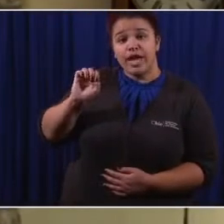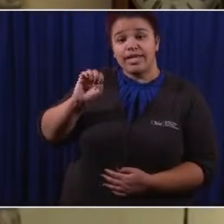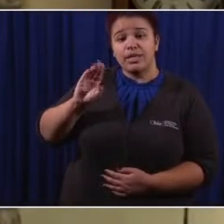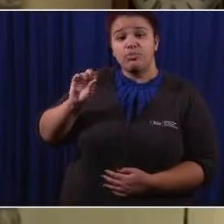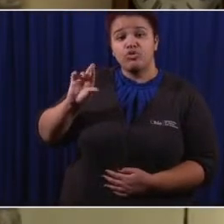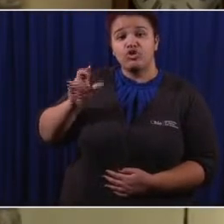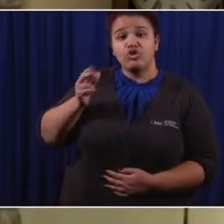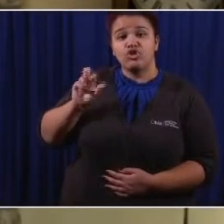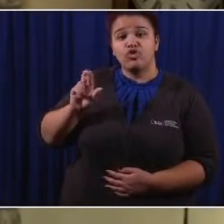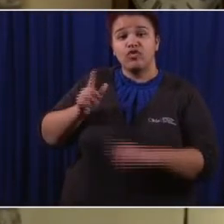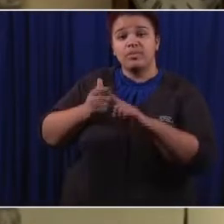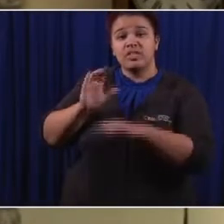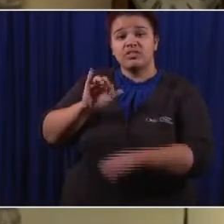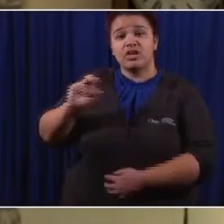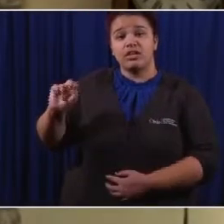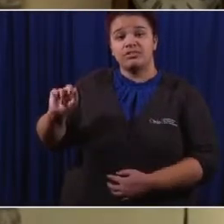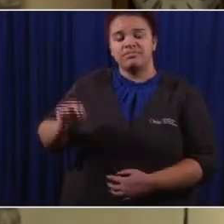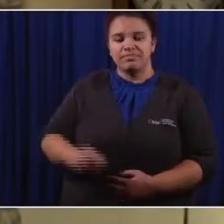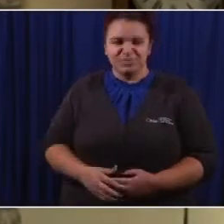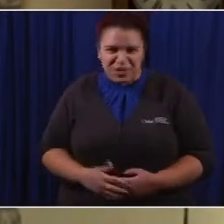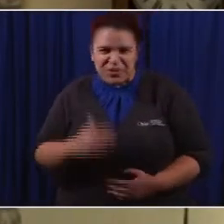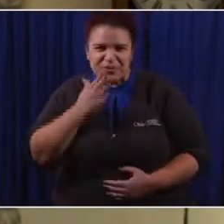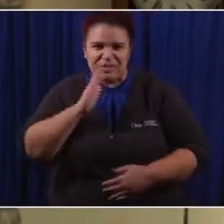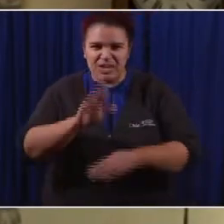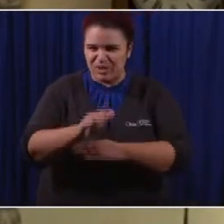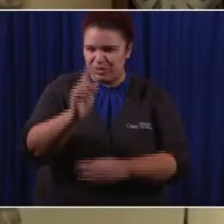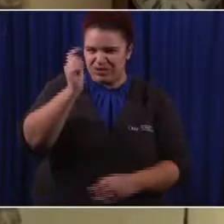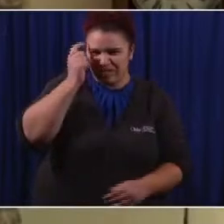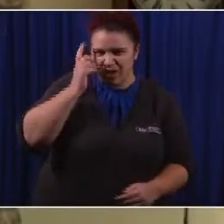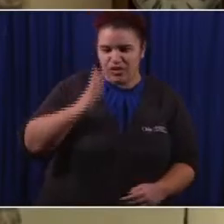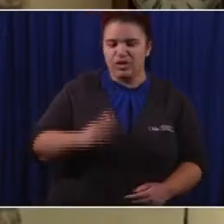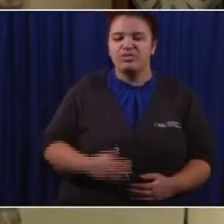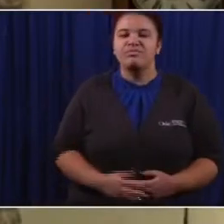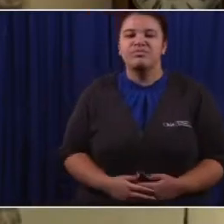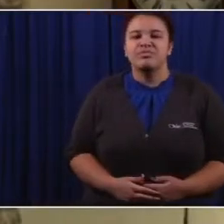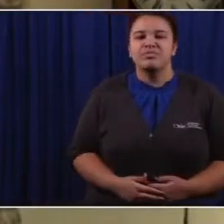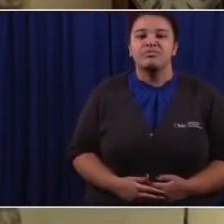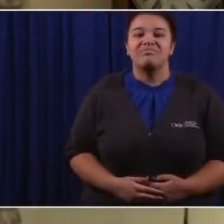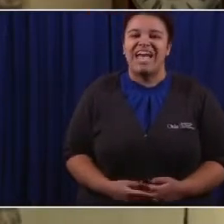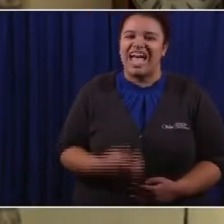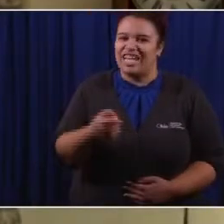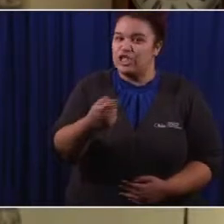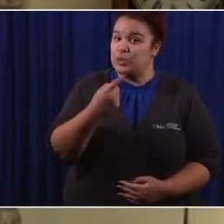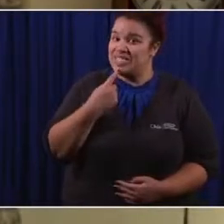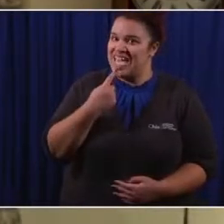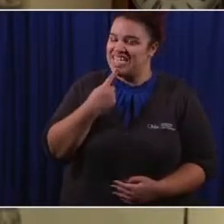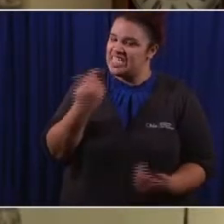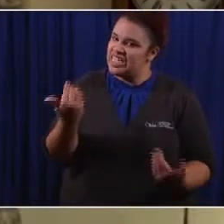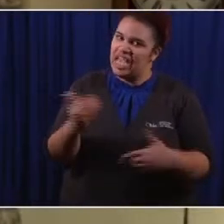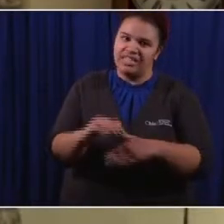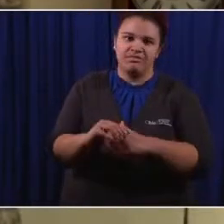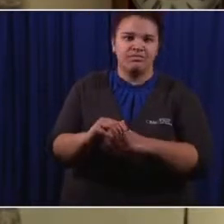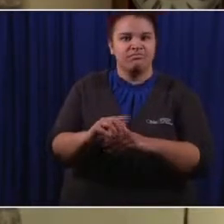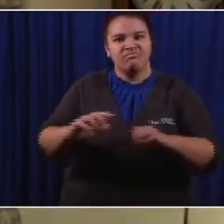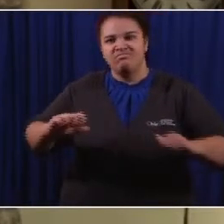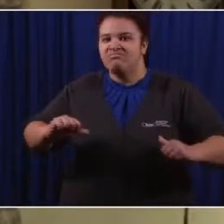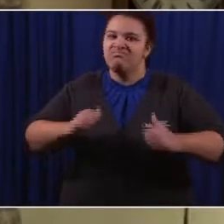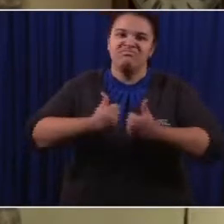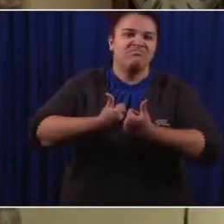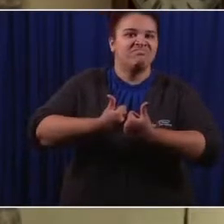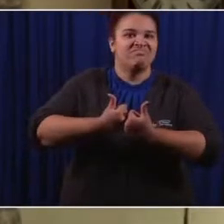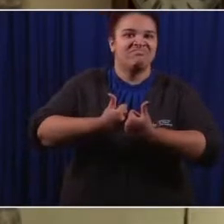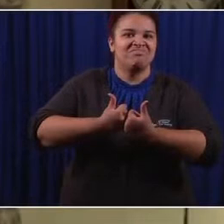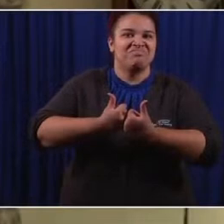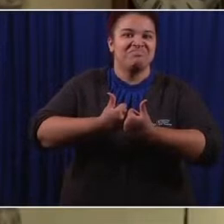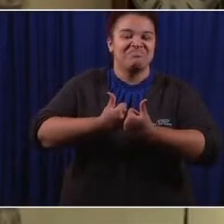Good afternoon, Governor. As you mentioned earlier, there is a game tonight, and many Cincinnati Bengals fans might